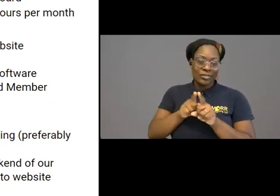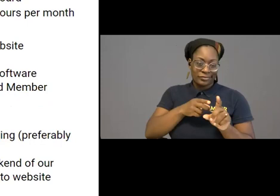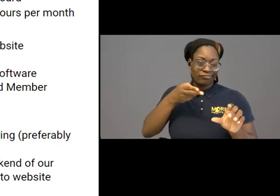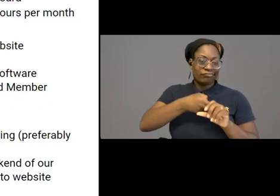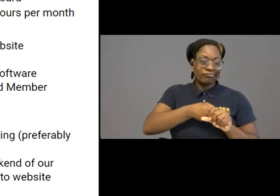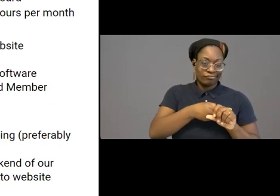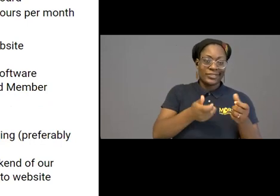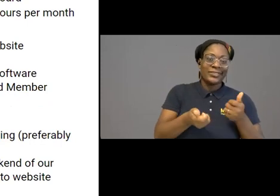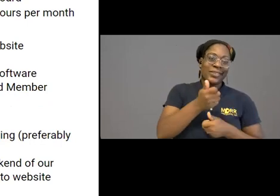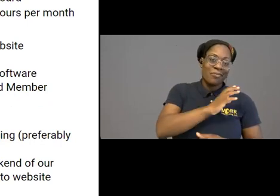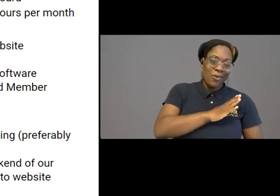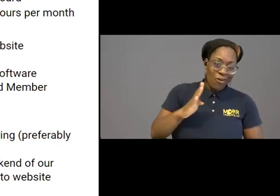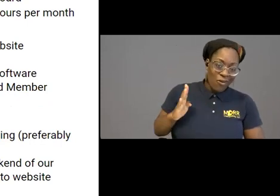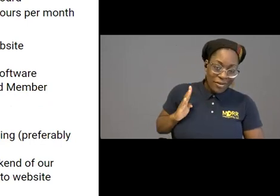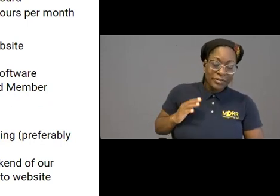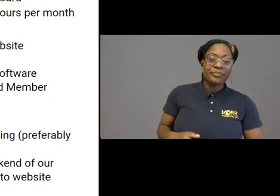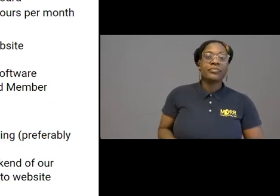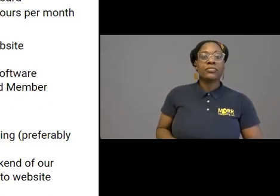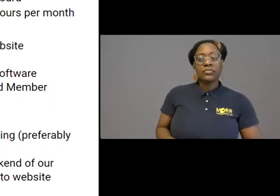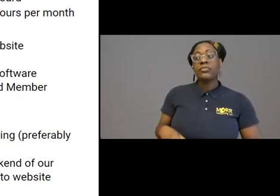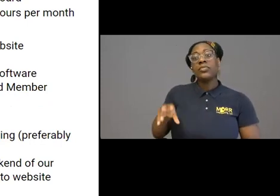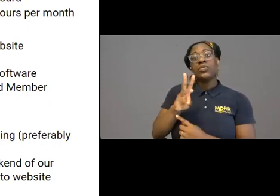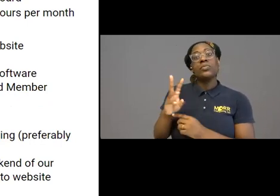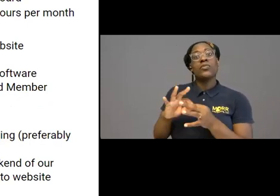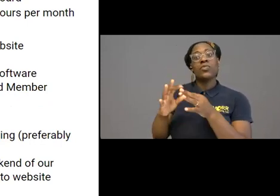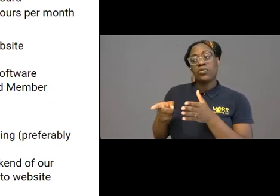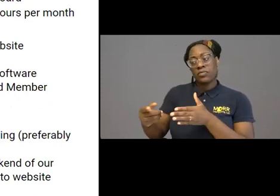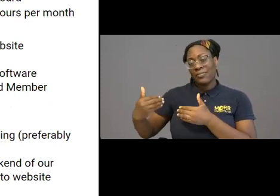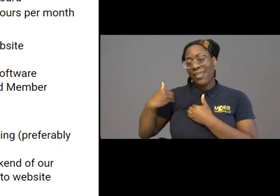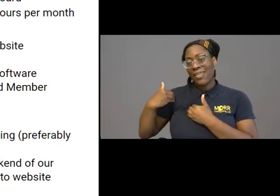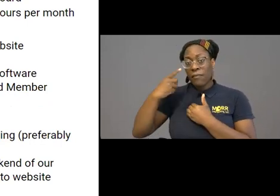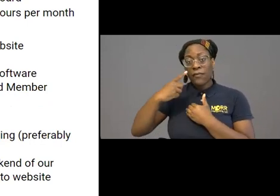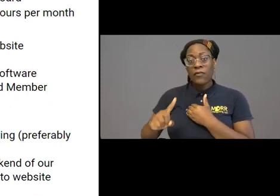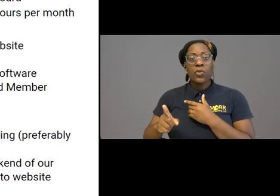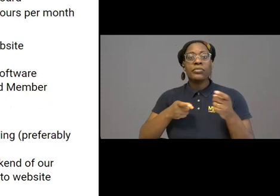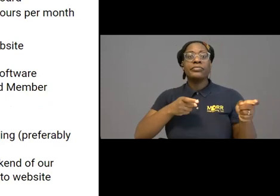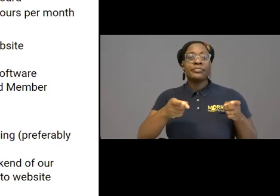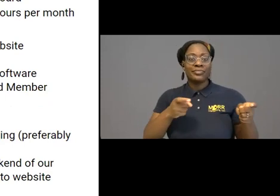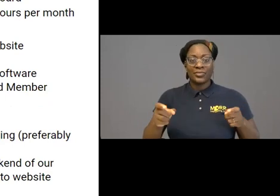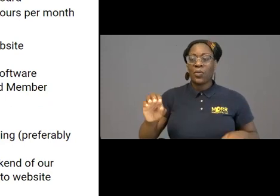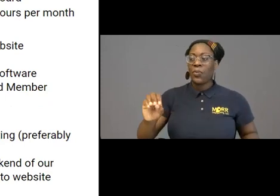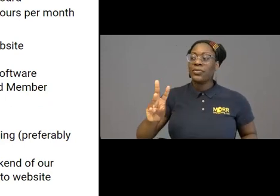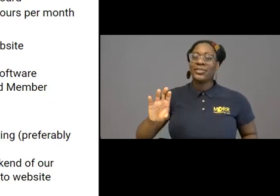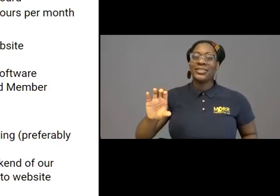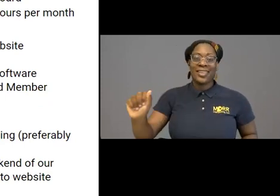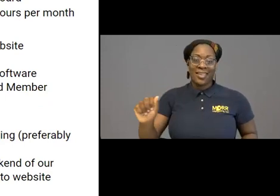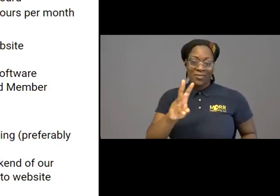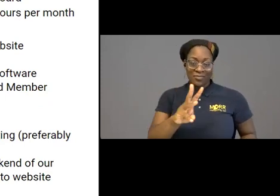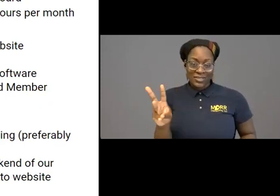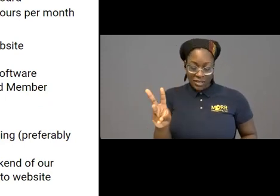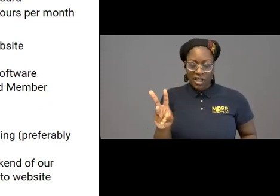which is a WordPress website. They also manage our membership software, which is Cosmo Labs, Profile Builder, and paid